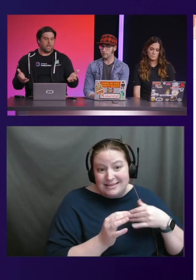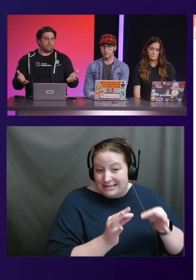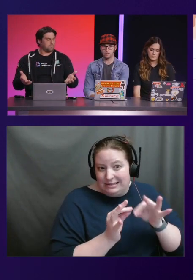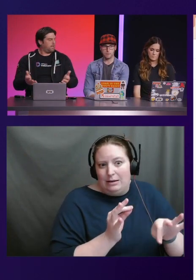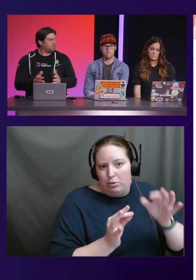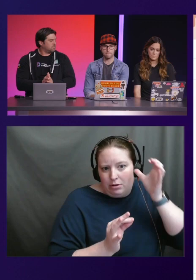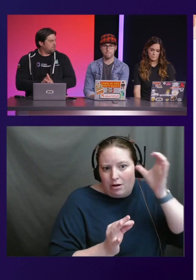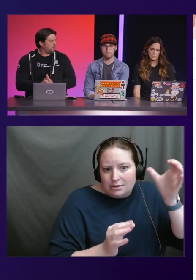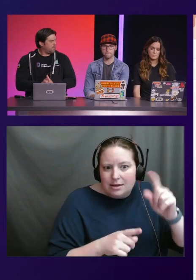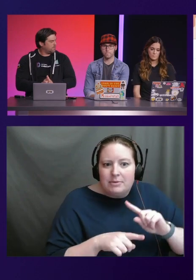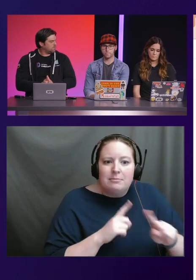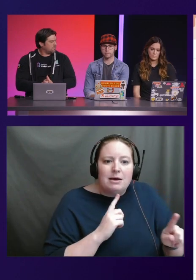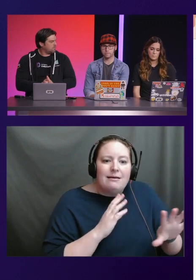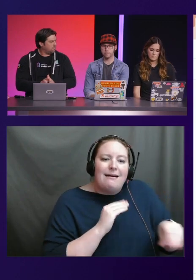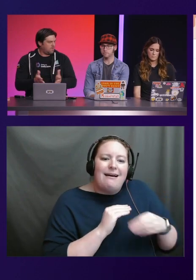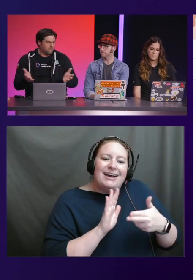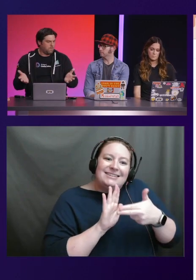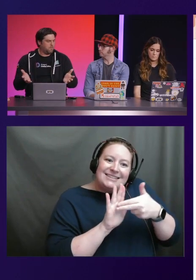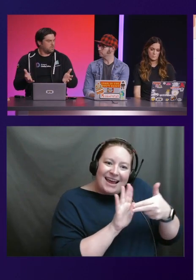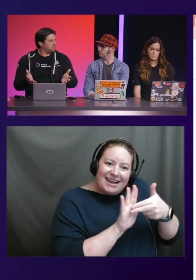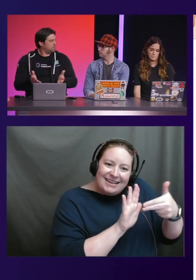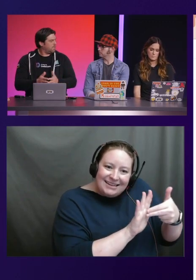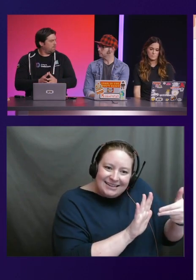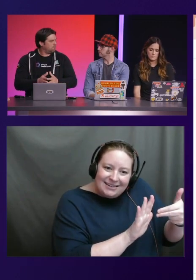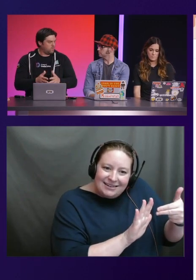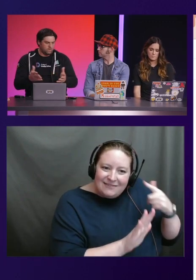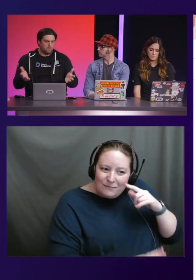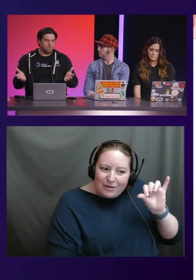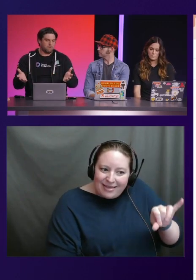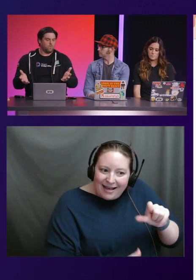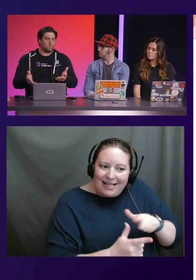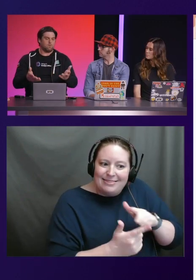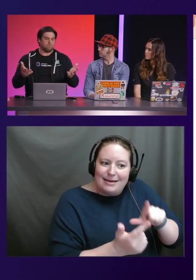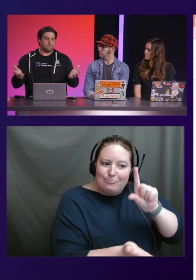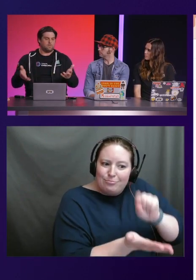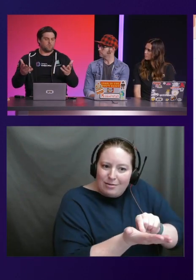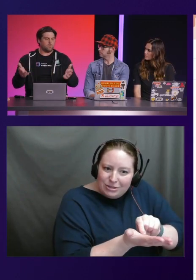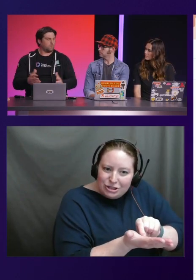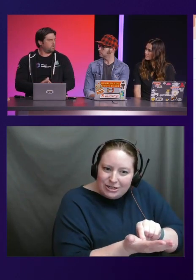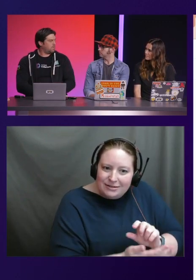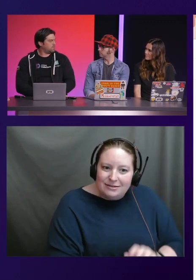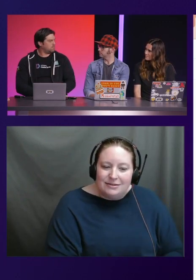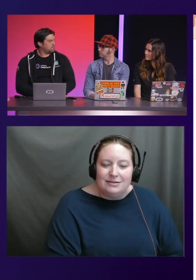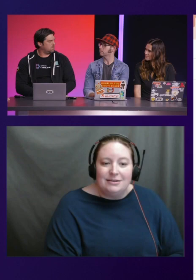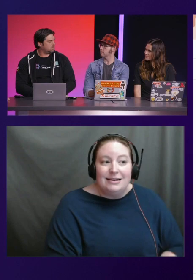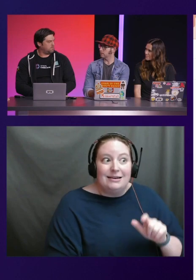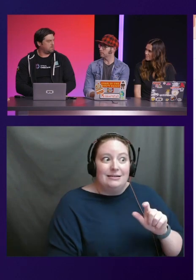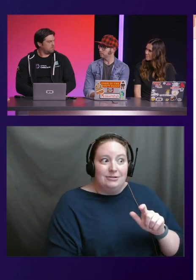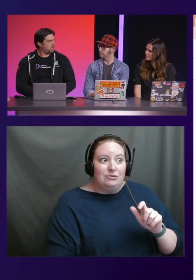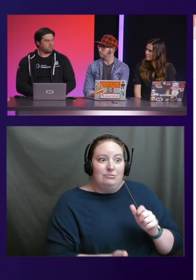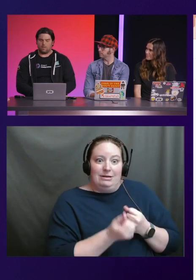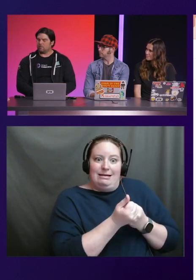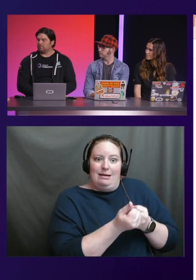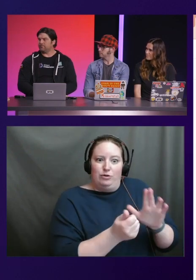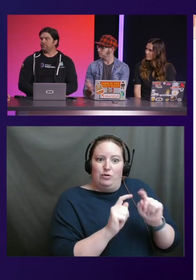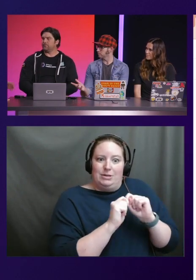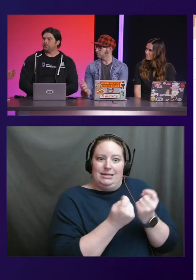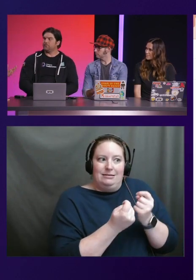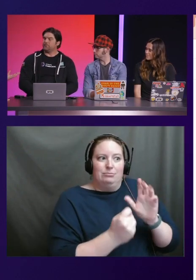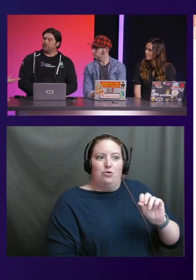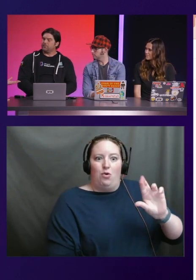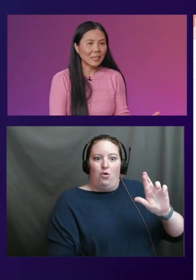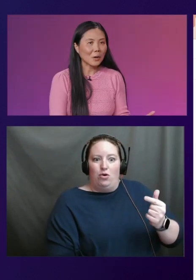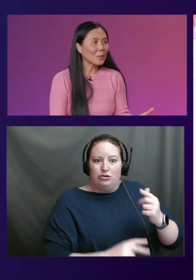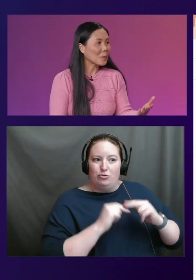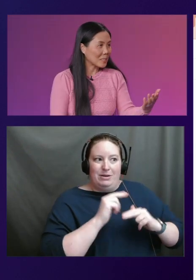your tagging standards to that construct and then publish it. And now you enable your teams or your organizations to build to that standard. And if you